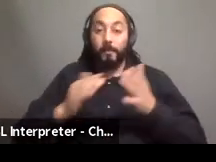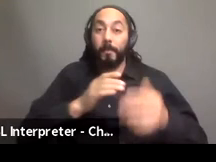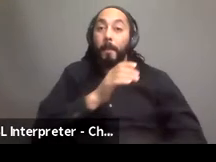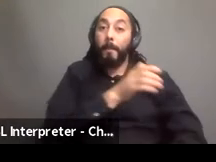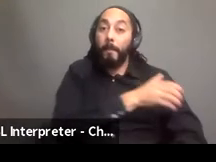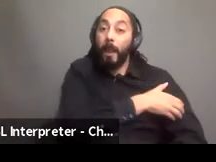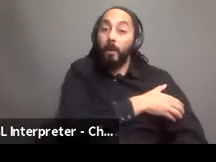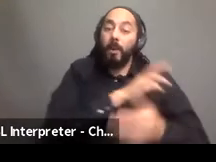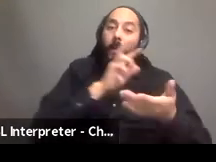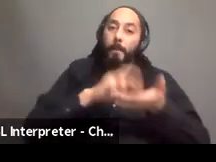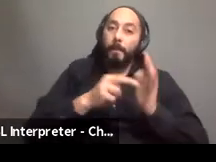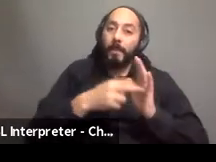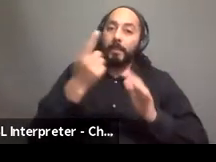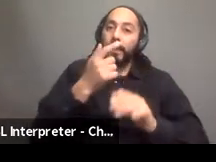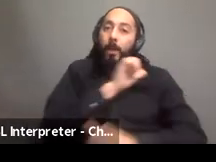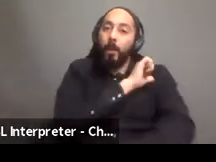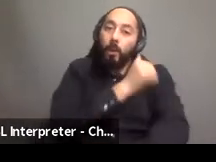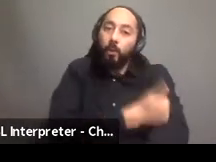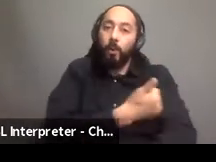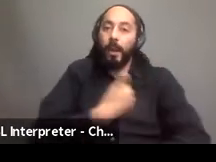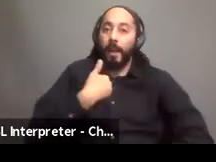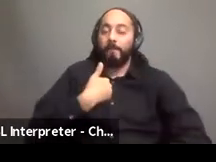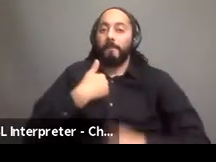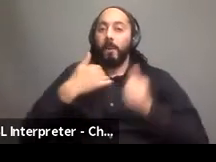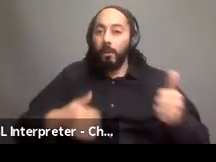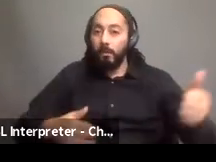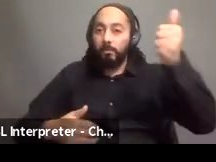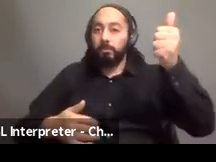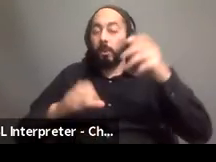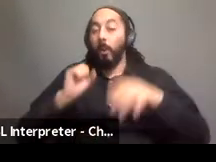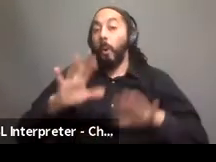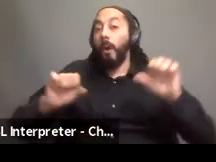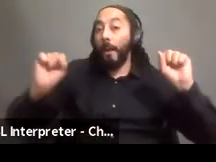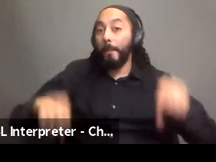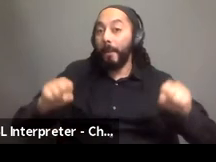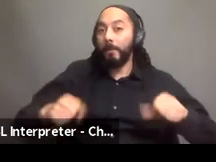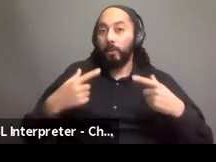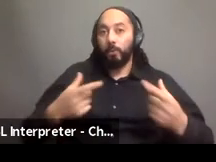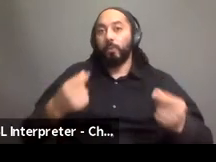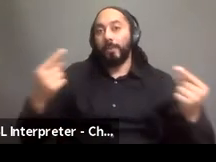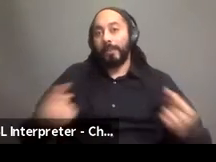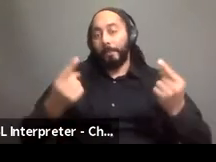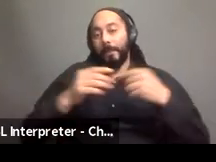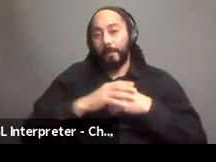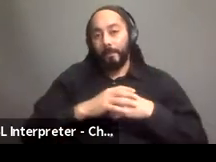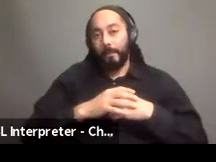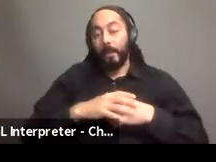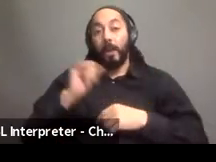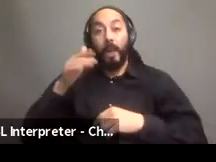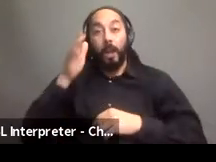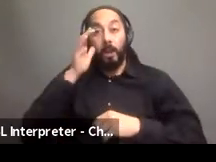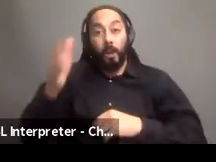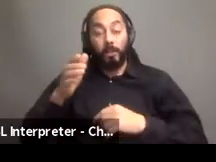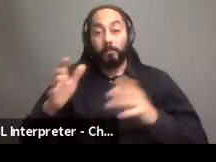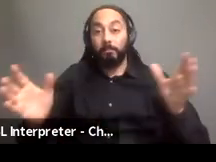someone's authority or ability to do something. And so to tie that concept together, we have a